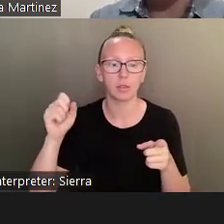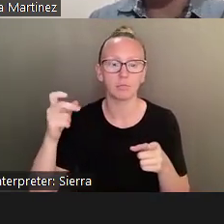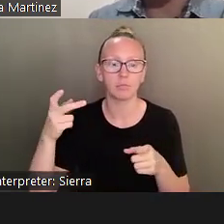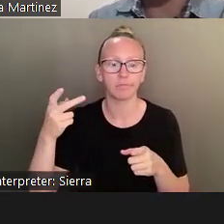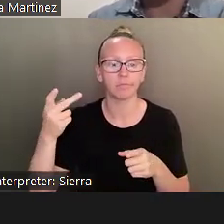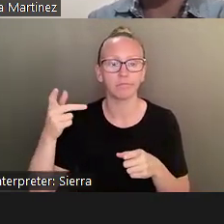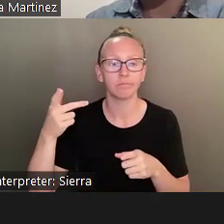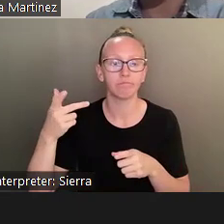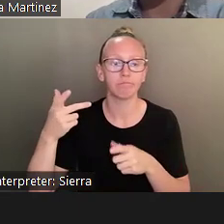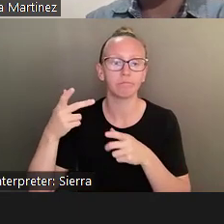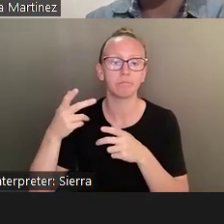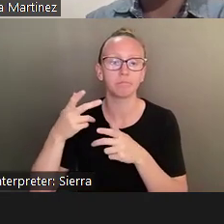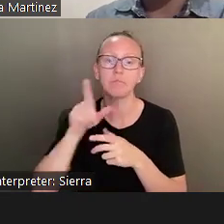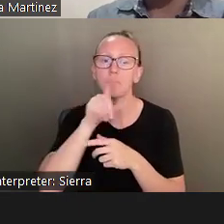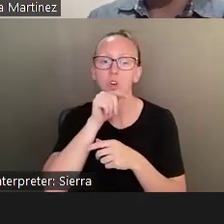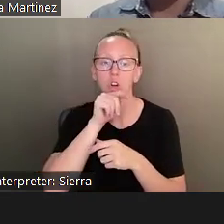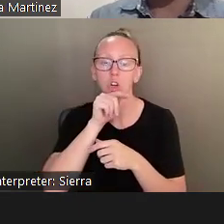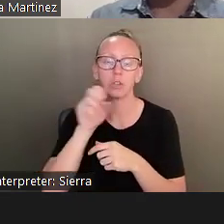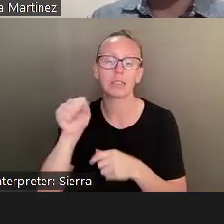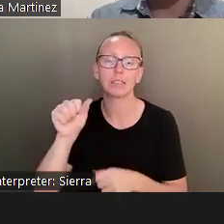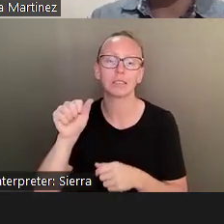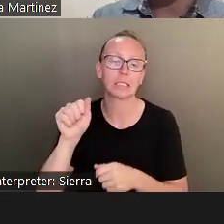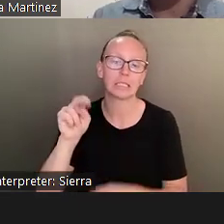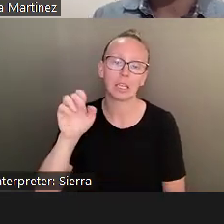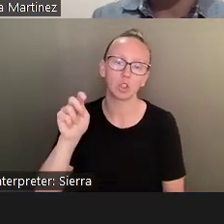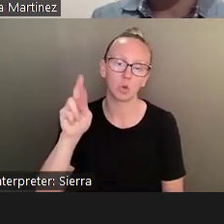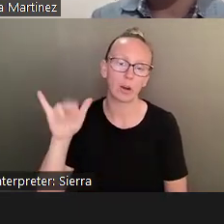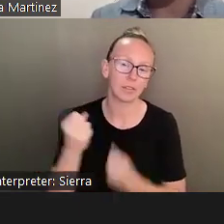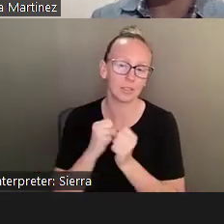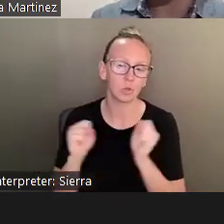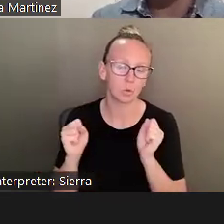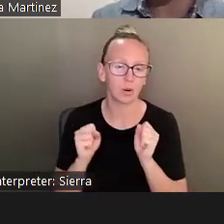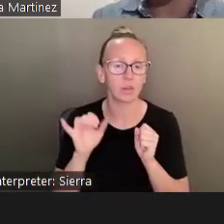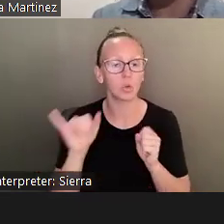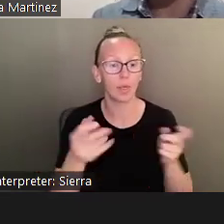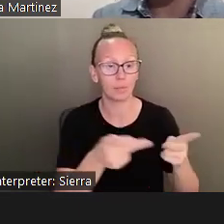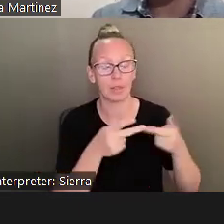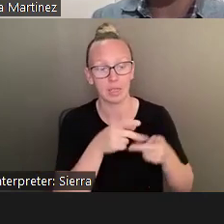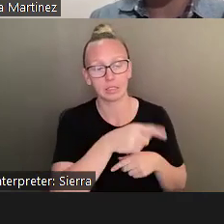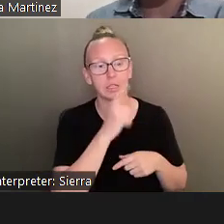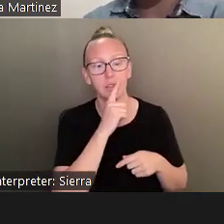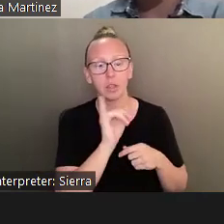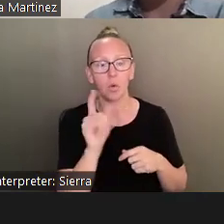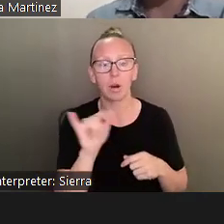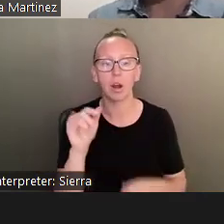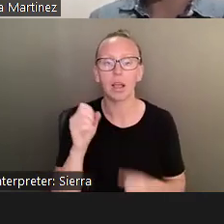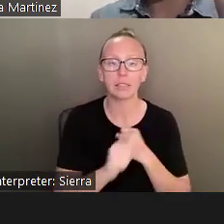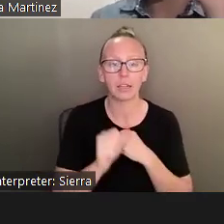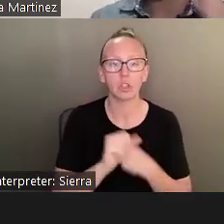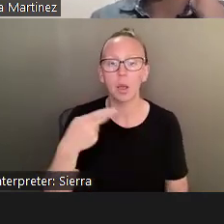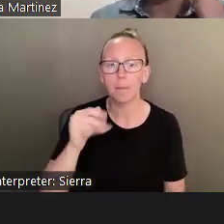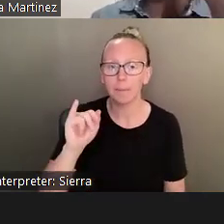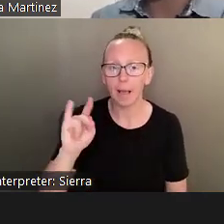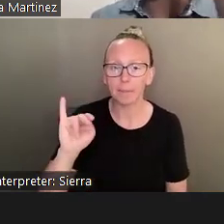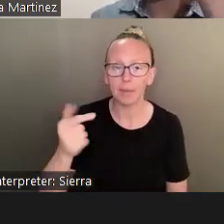wilderness area on the shores of Lake Michigan that is home to a population of endangered piping plovers. And this